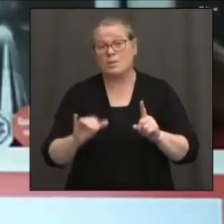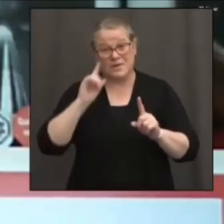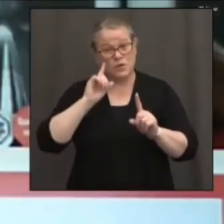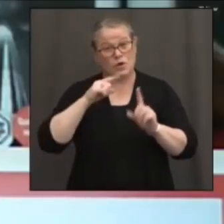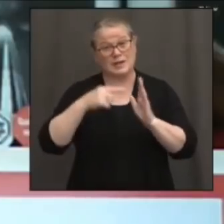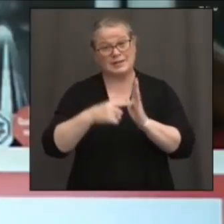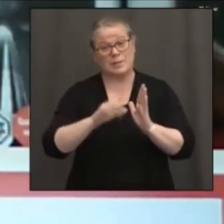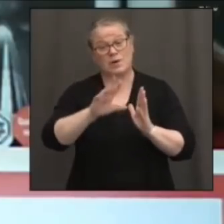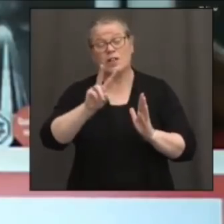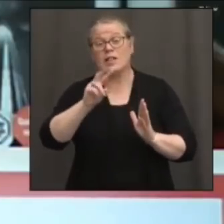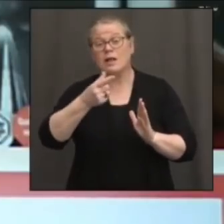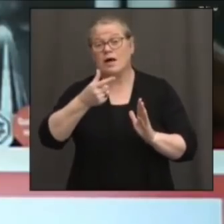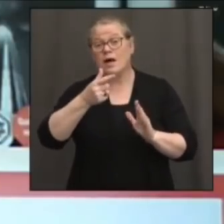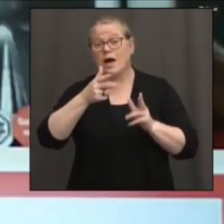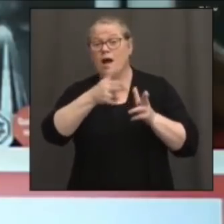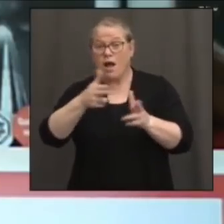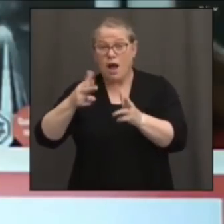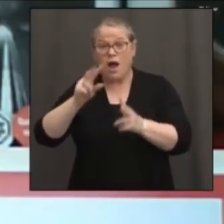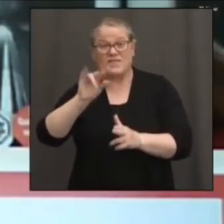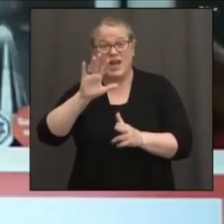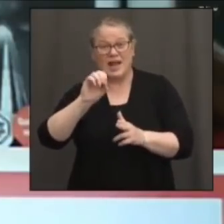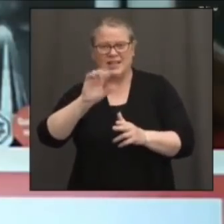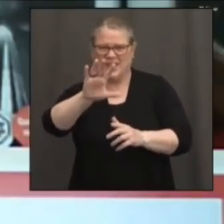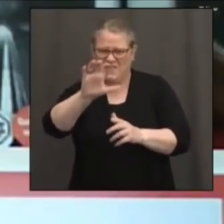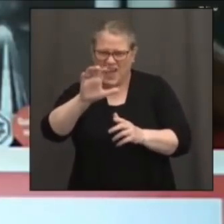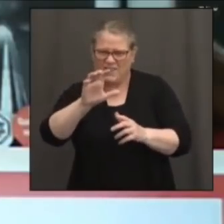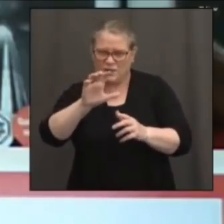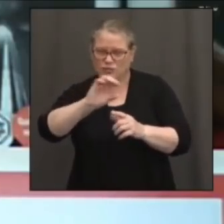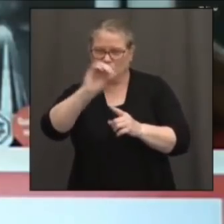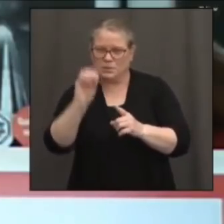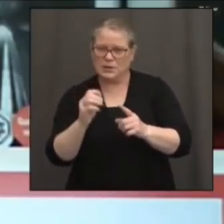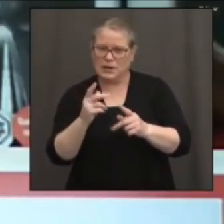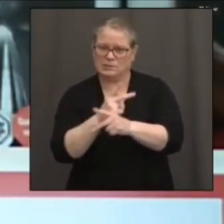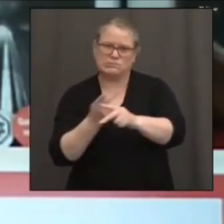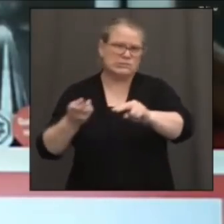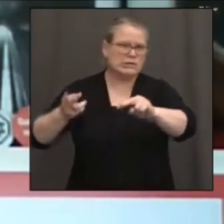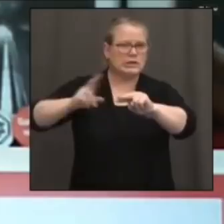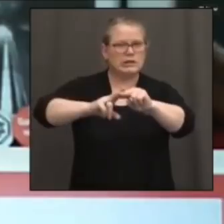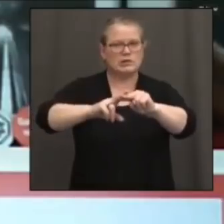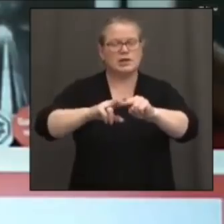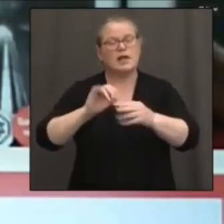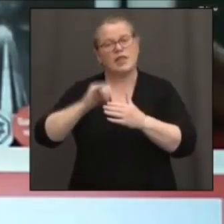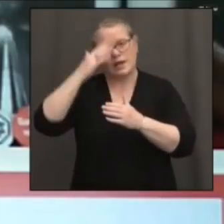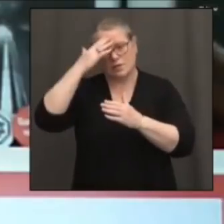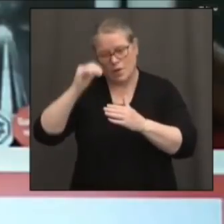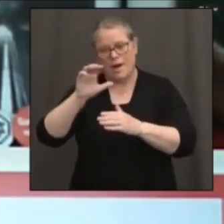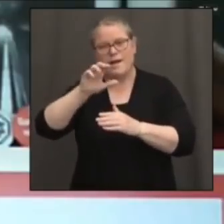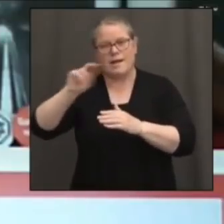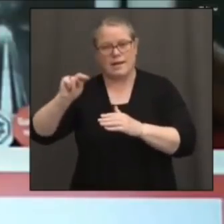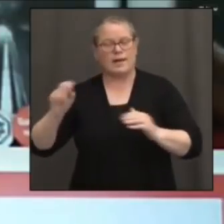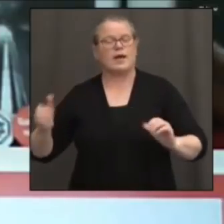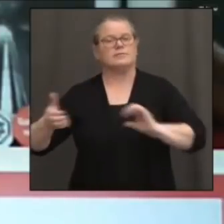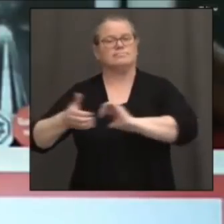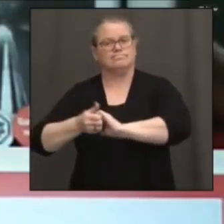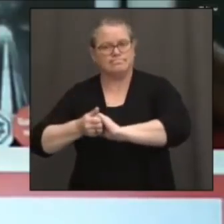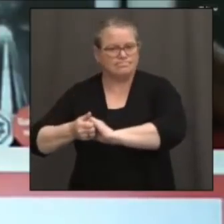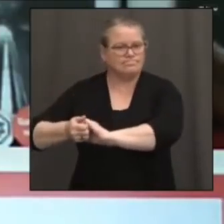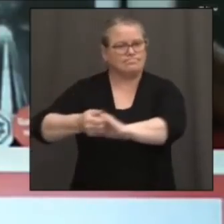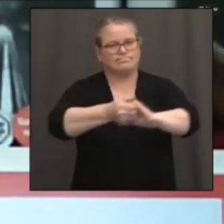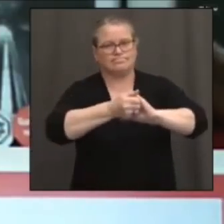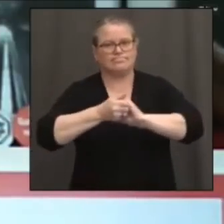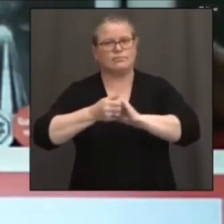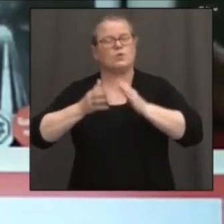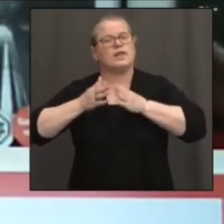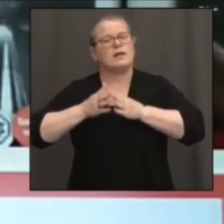violence. That's why Connecticut Against Gun Violence, in partnership with a very broad and growing coalition of organizations, have proposed